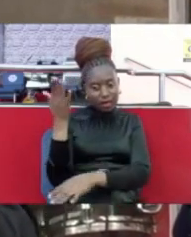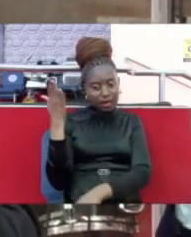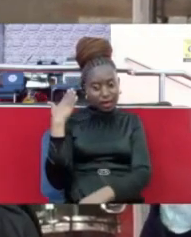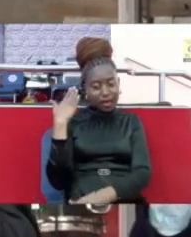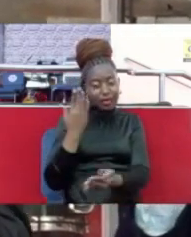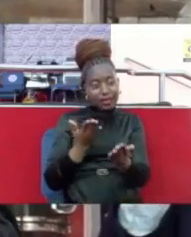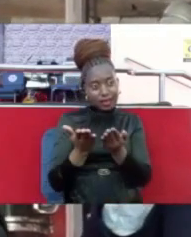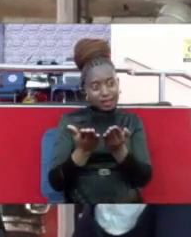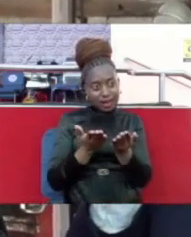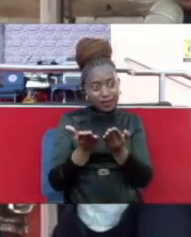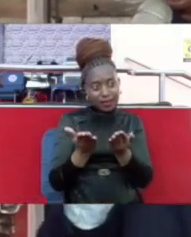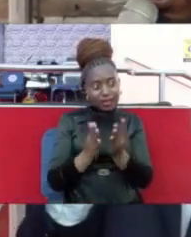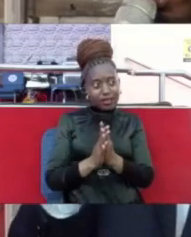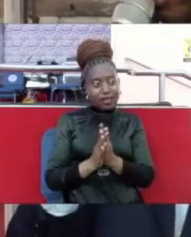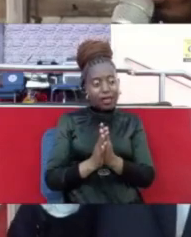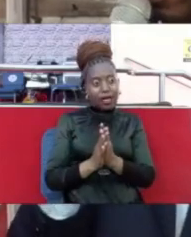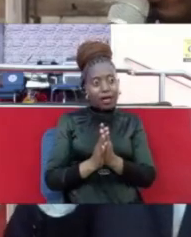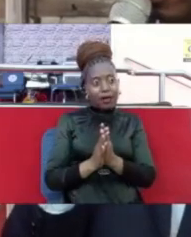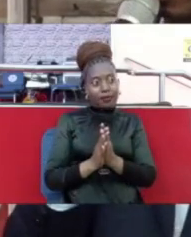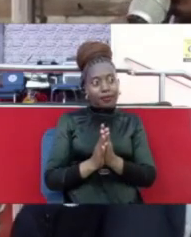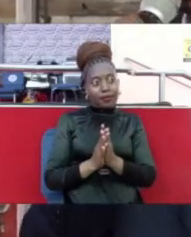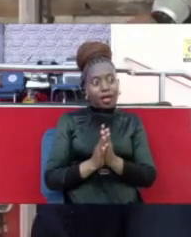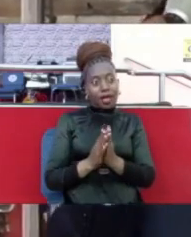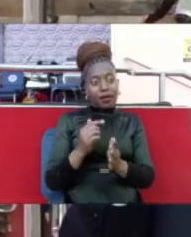and found that nearly half of them were not